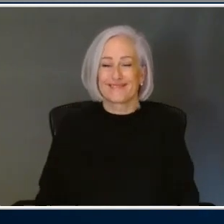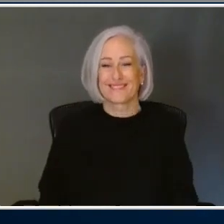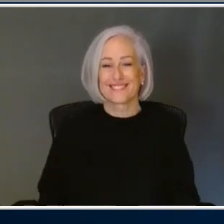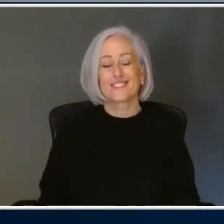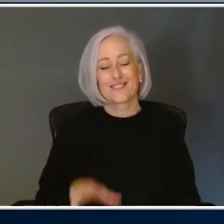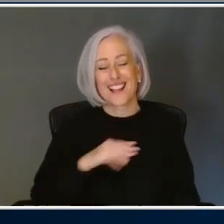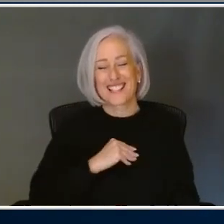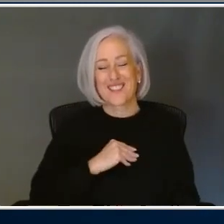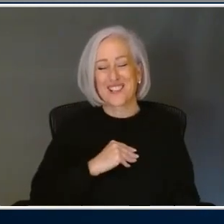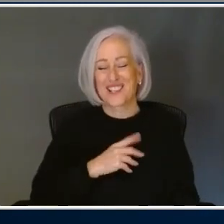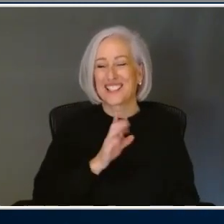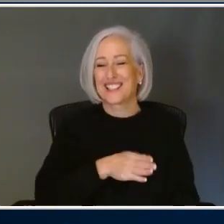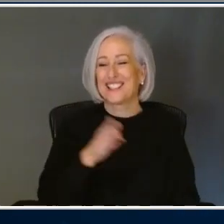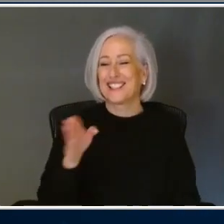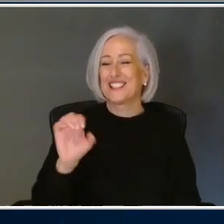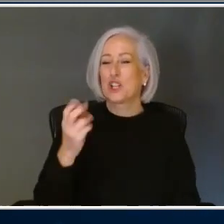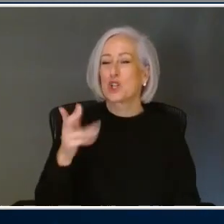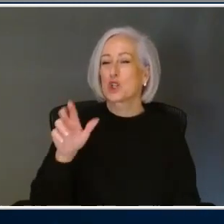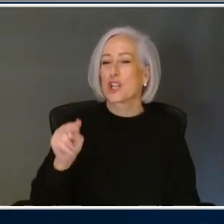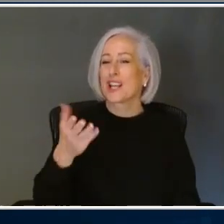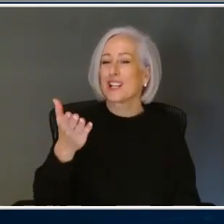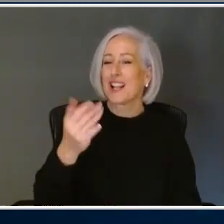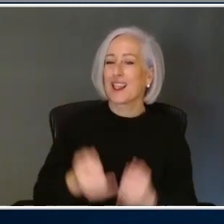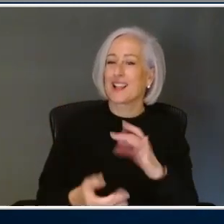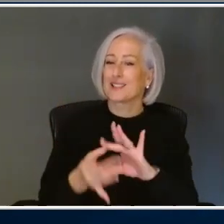acceptable. Shannon, take it away then.